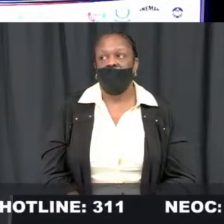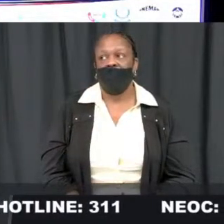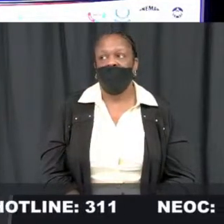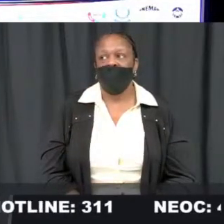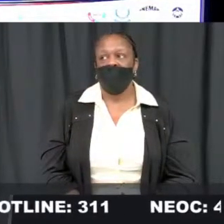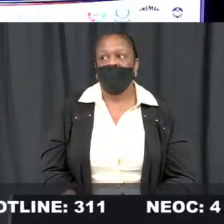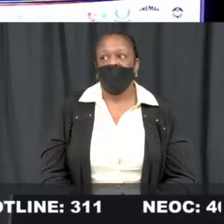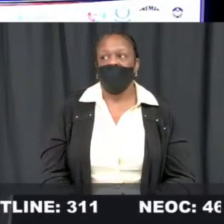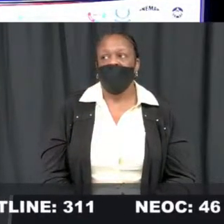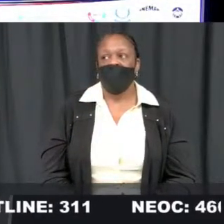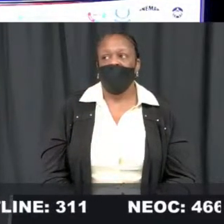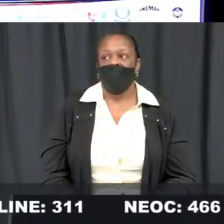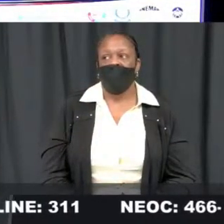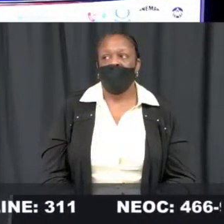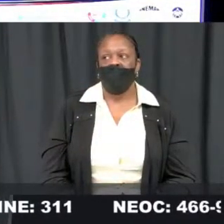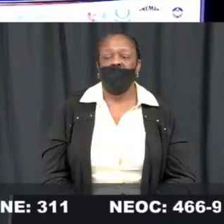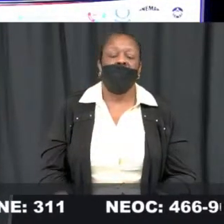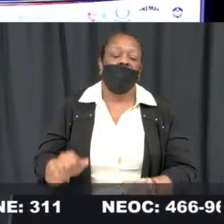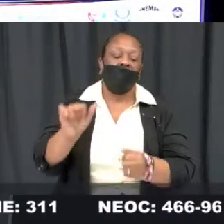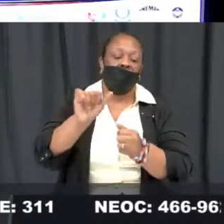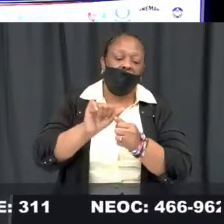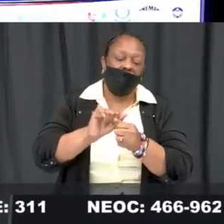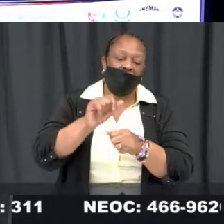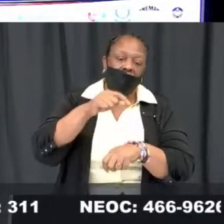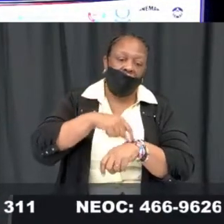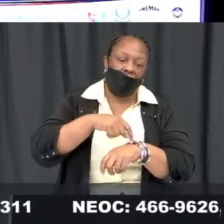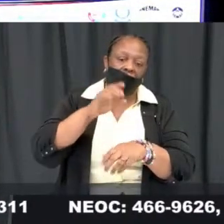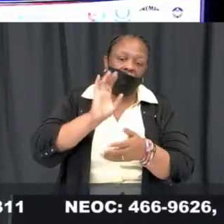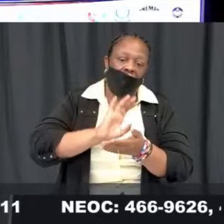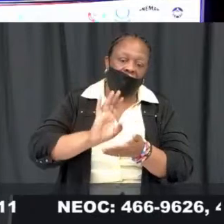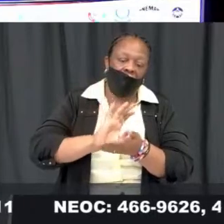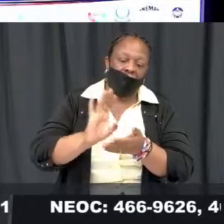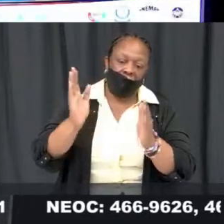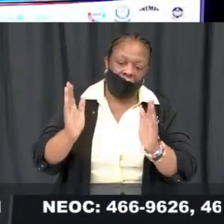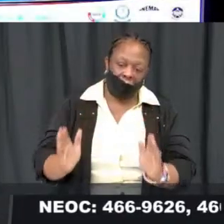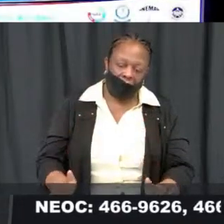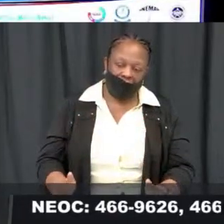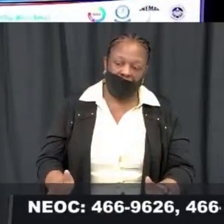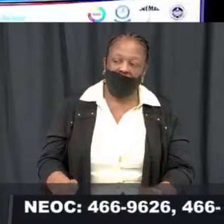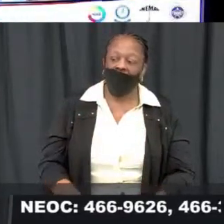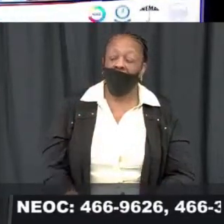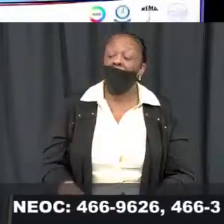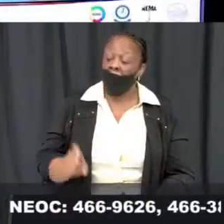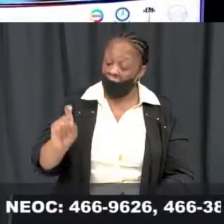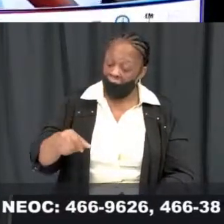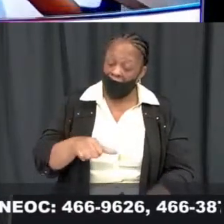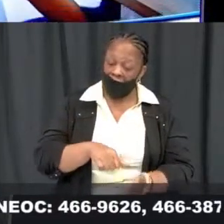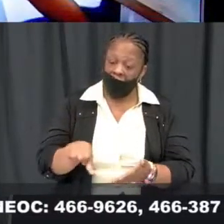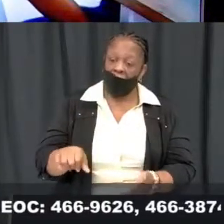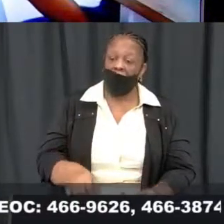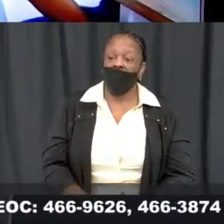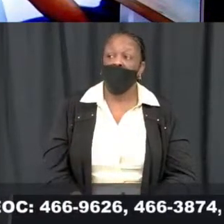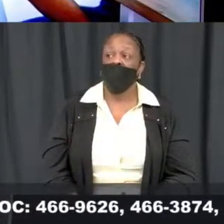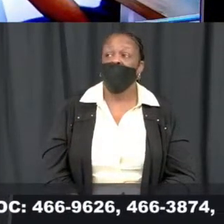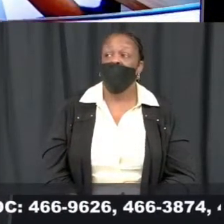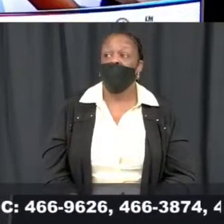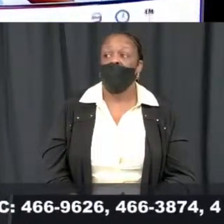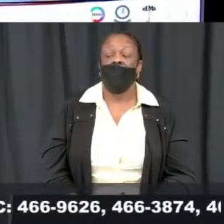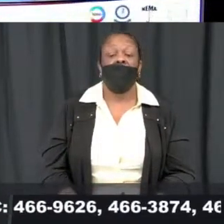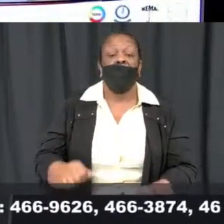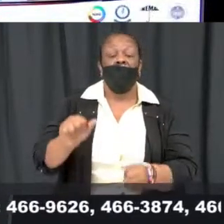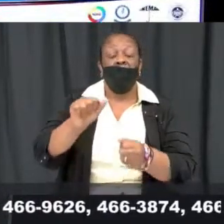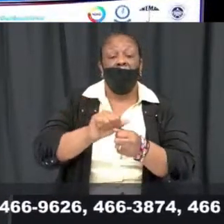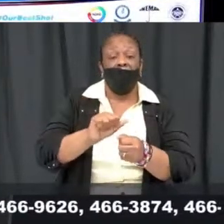else. For example, every time a cleaner cleans, we have to find money to clean that. Every time a positive case is moved, we have to